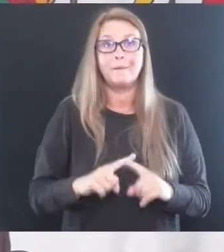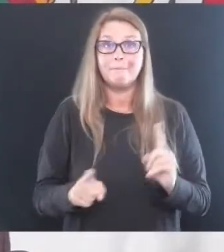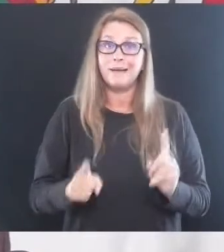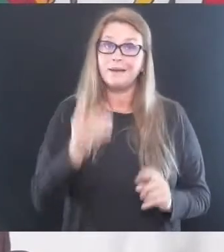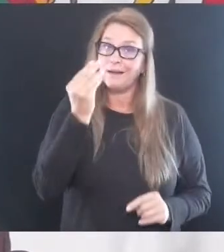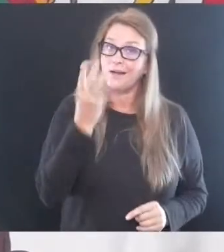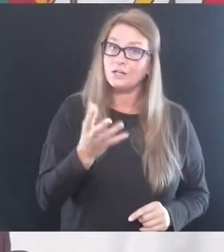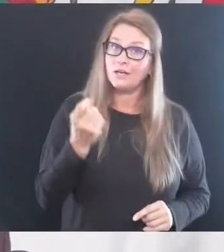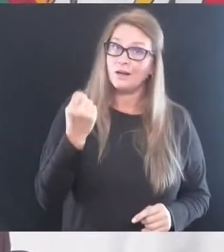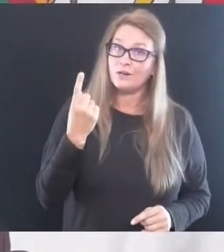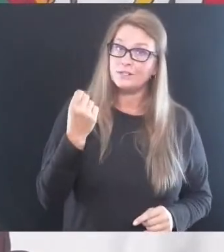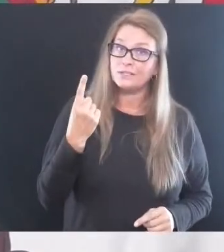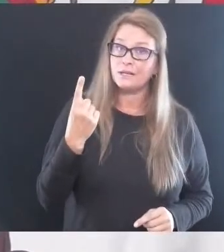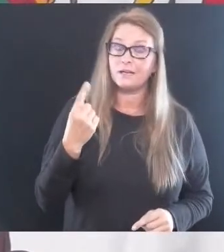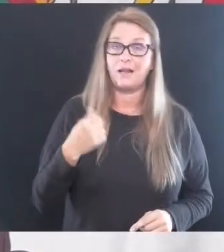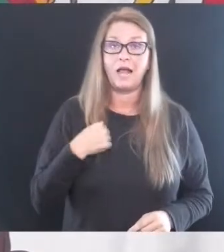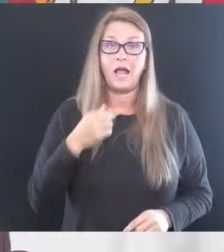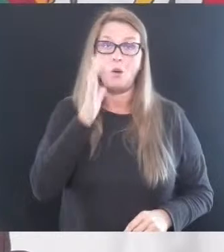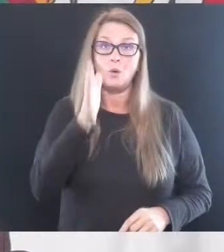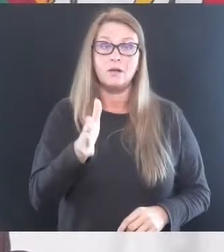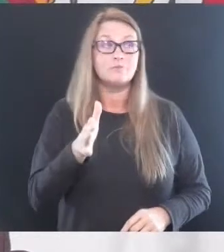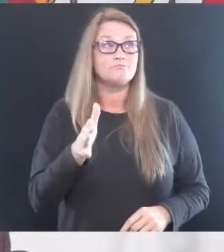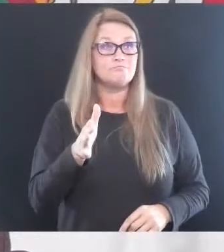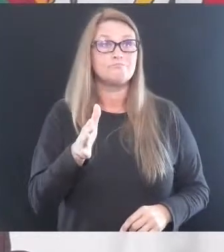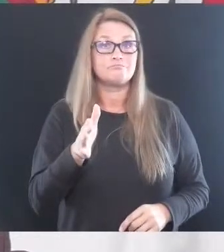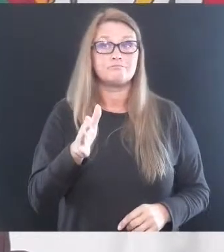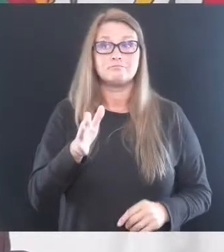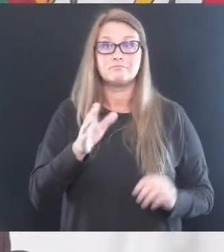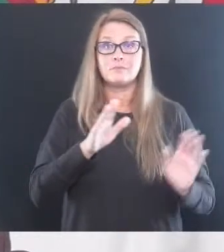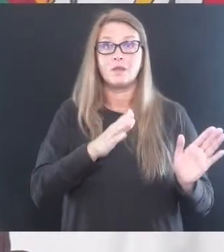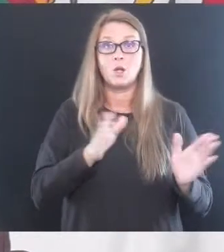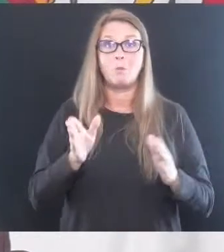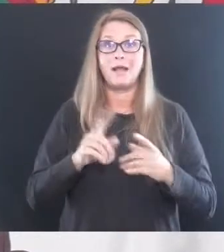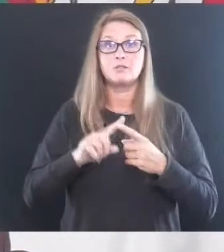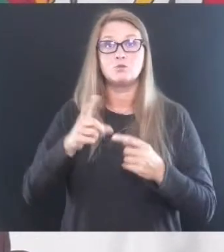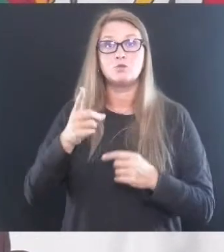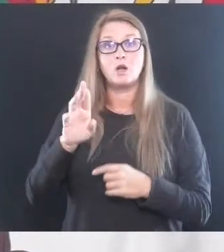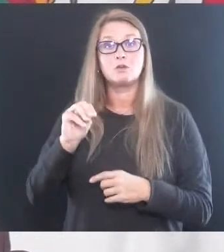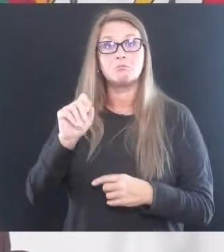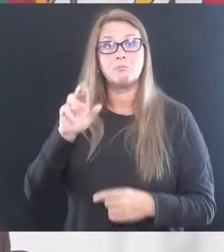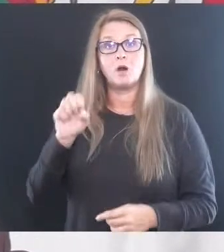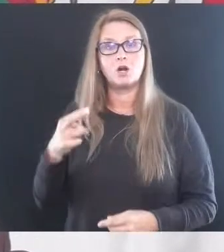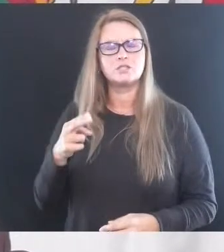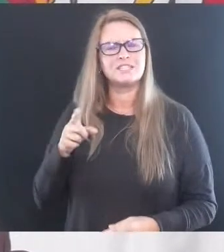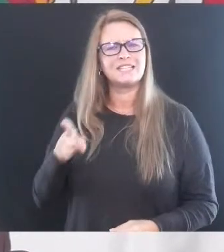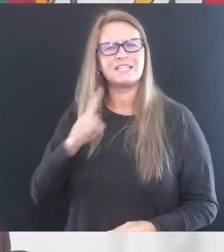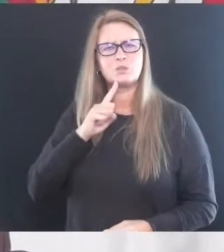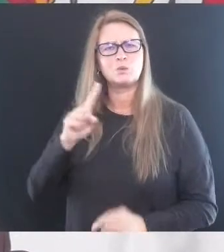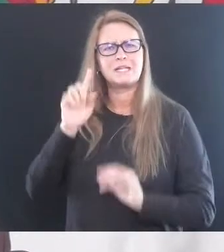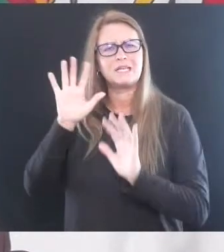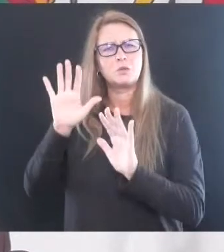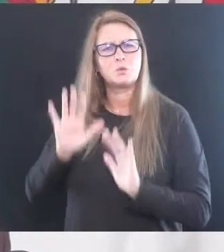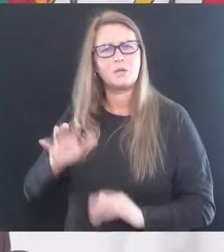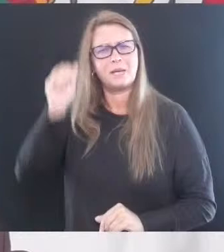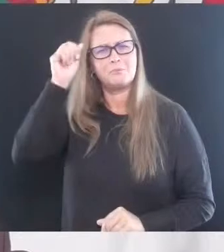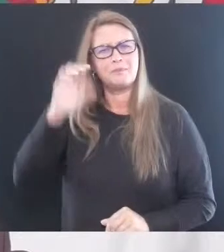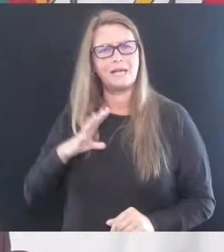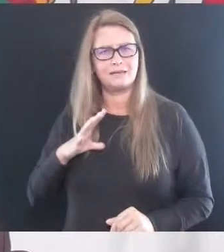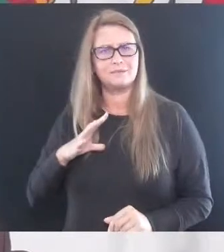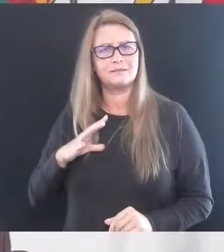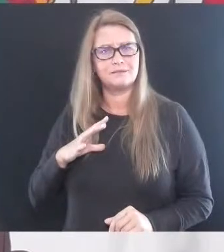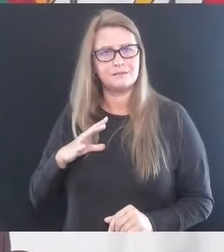too. I would go back on Dr. Marsh, you know, of how great a man he is and everything in every